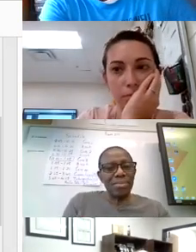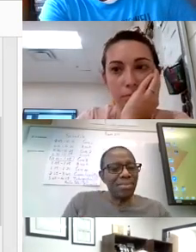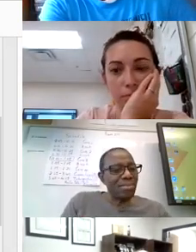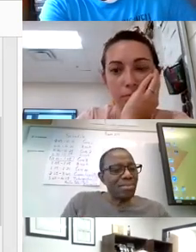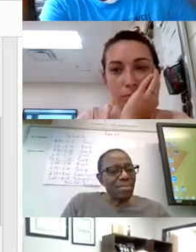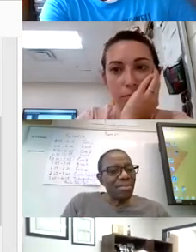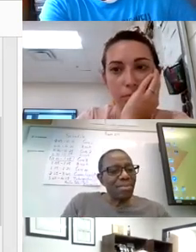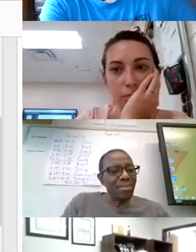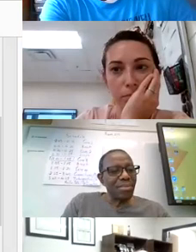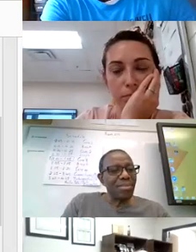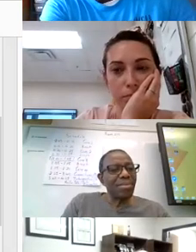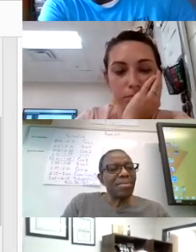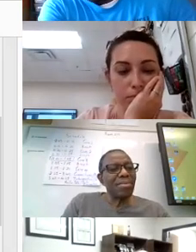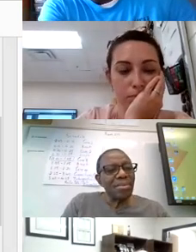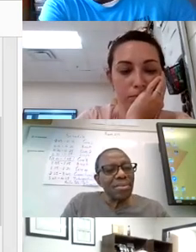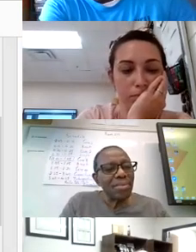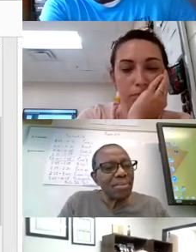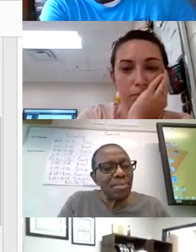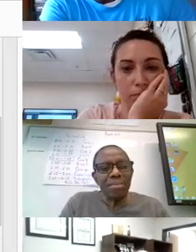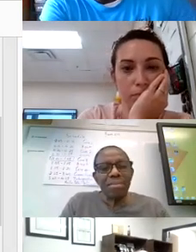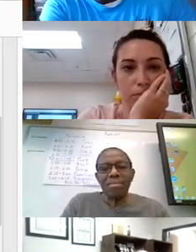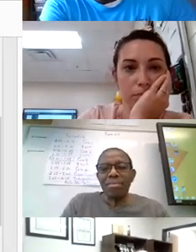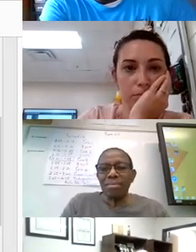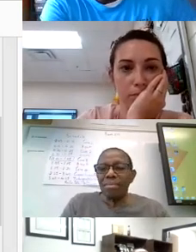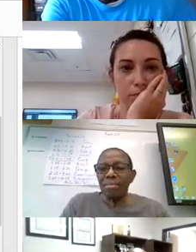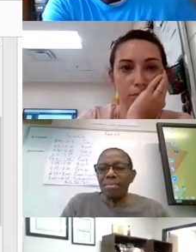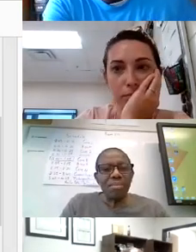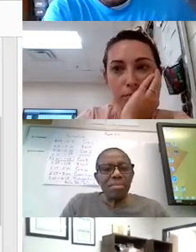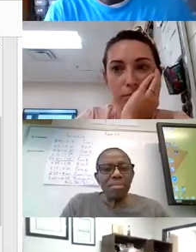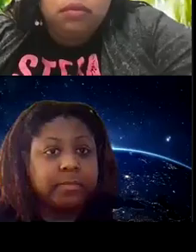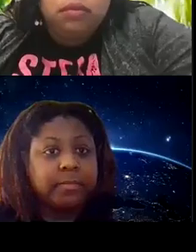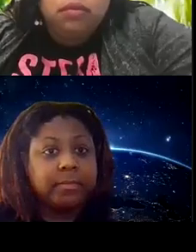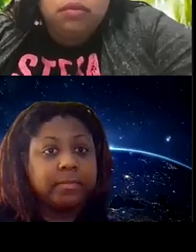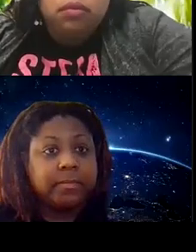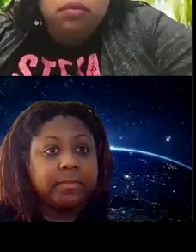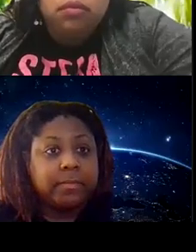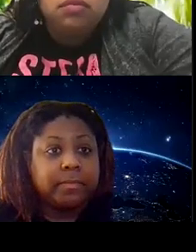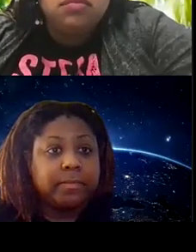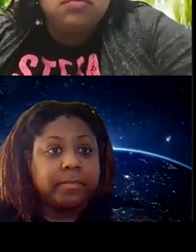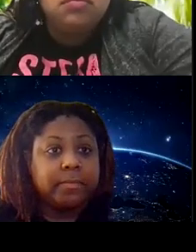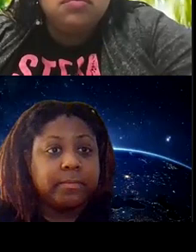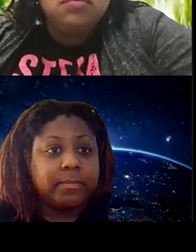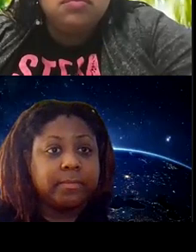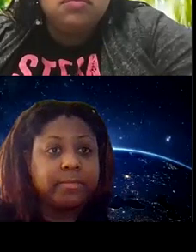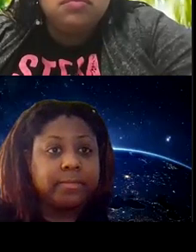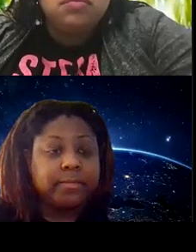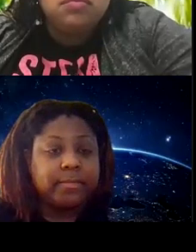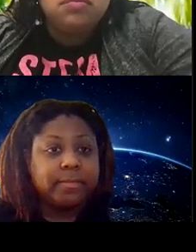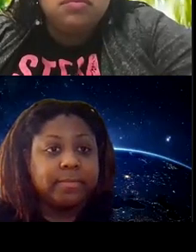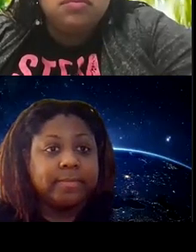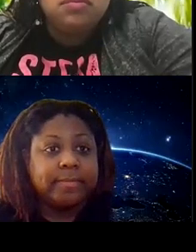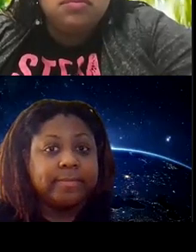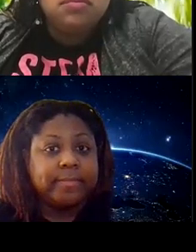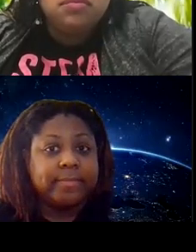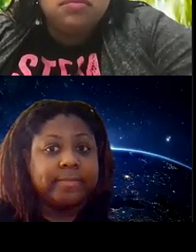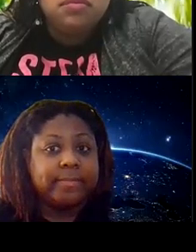not know, those of you that garden, I got to ask a question. Let me stop sharing anyway. How many gardeners do we have on here? Anybody just garden, whether